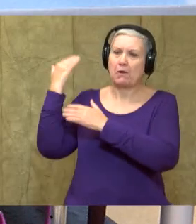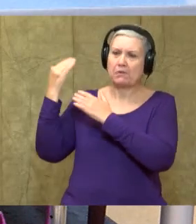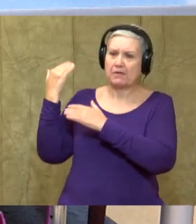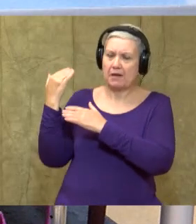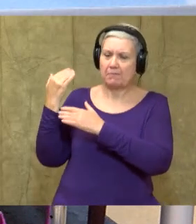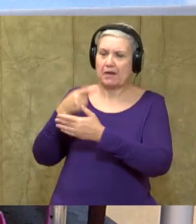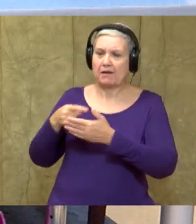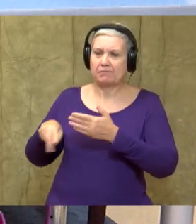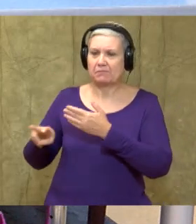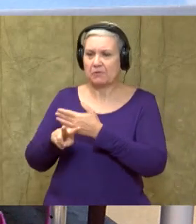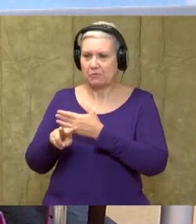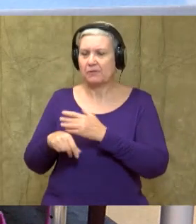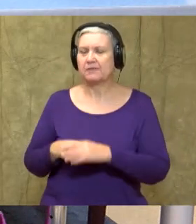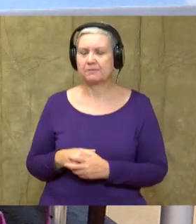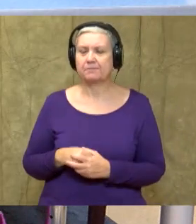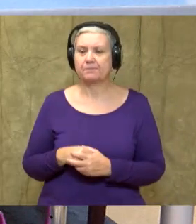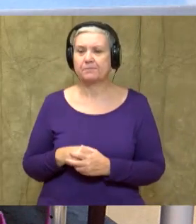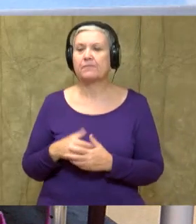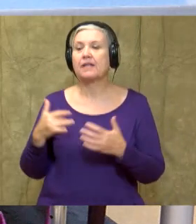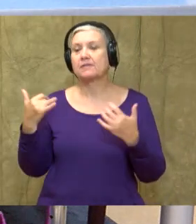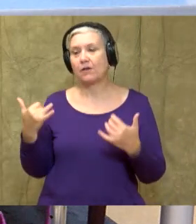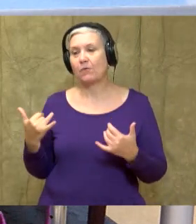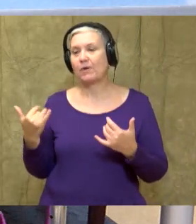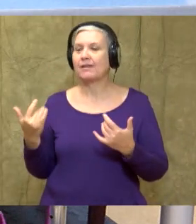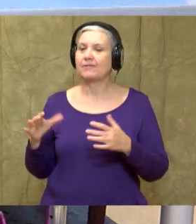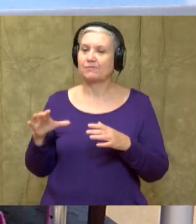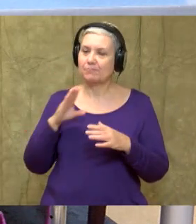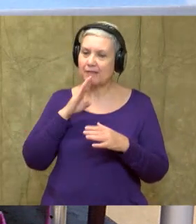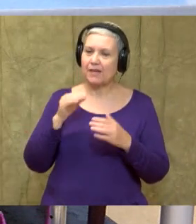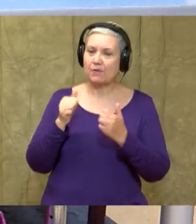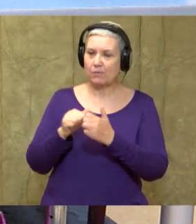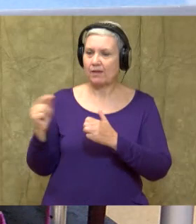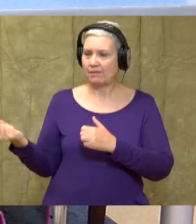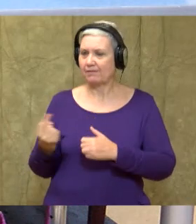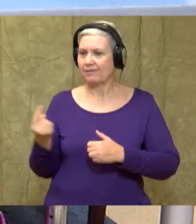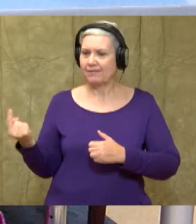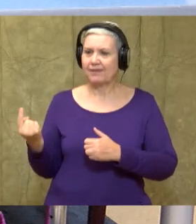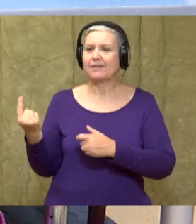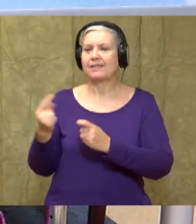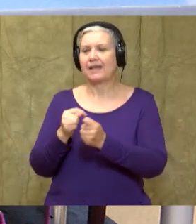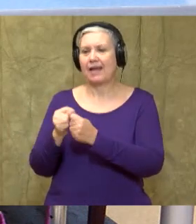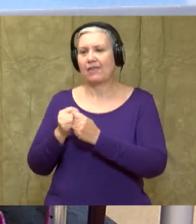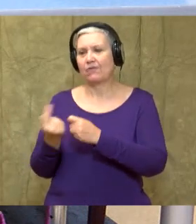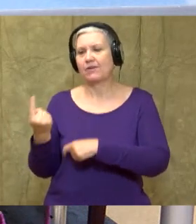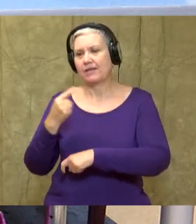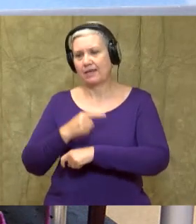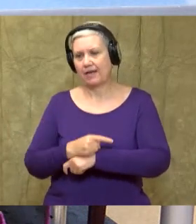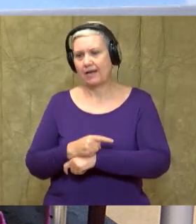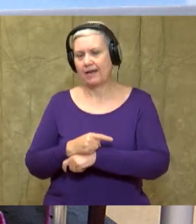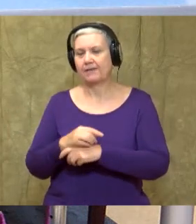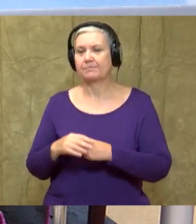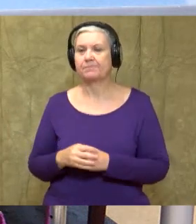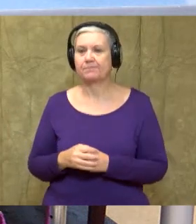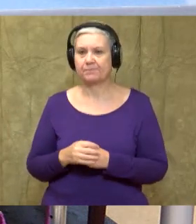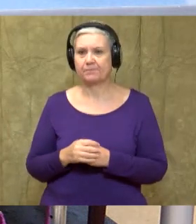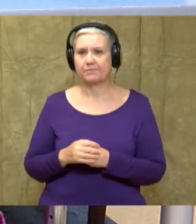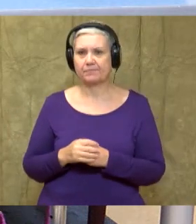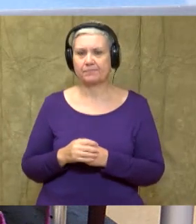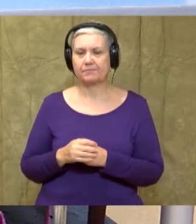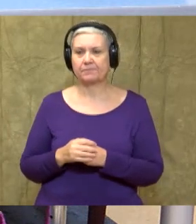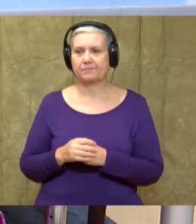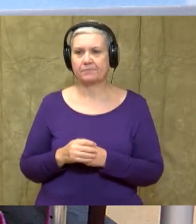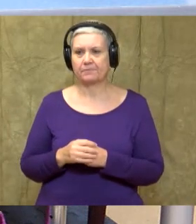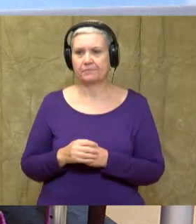other week, but we get to be with each other today. So, and participate in virtual learning with you. So, Okay, let's